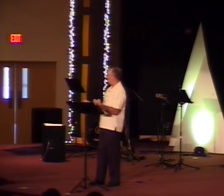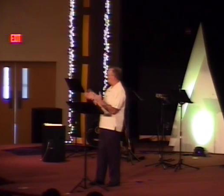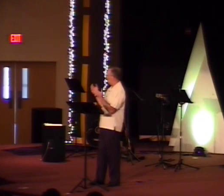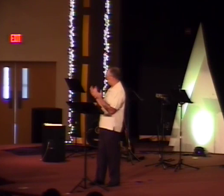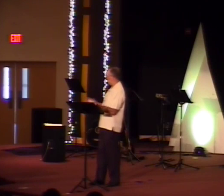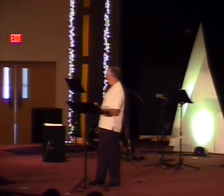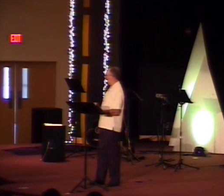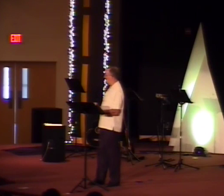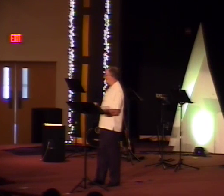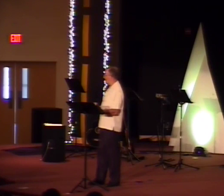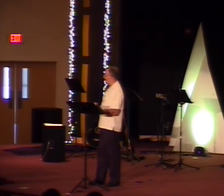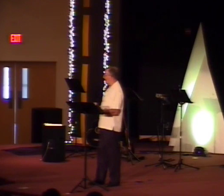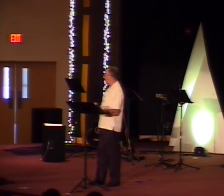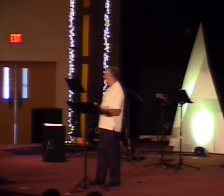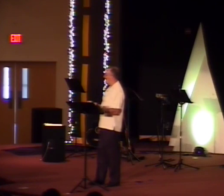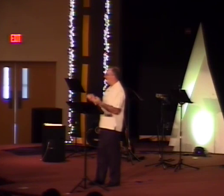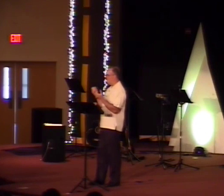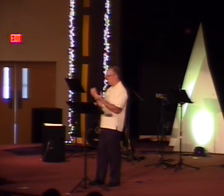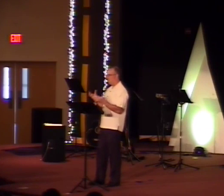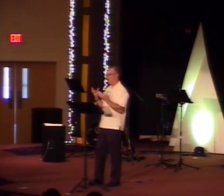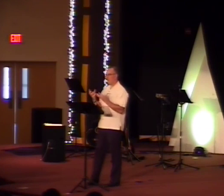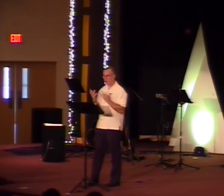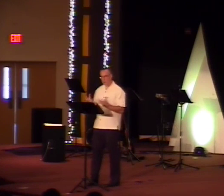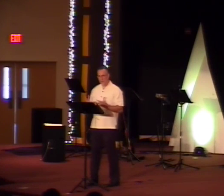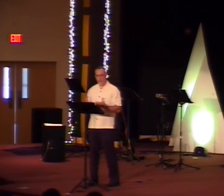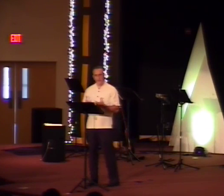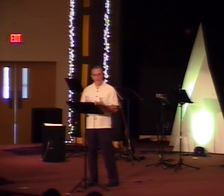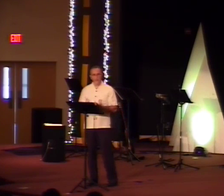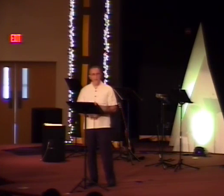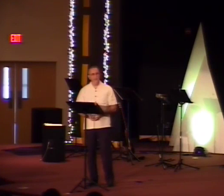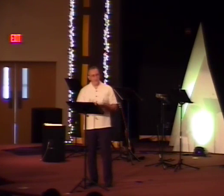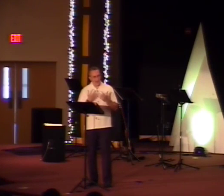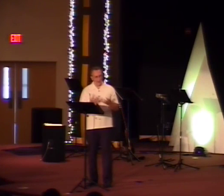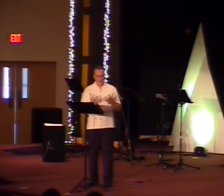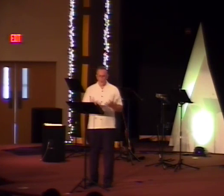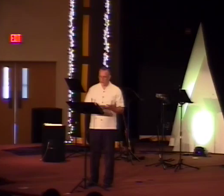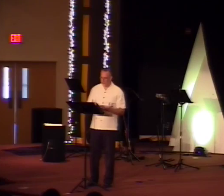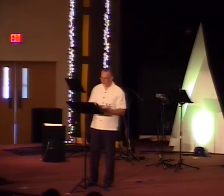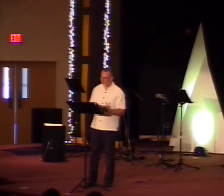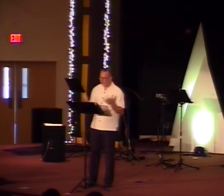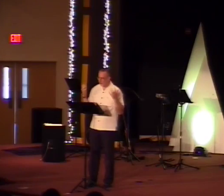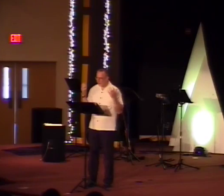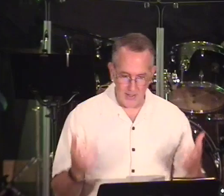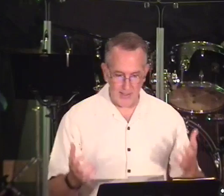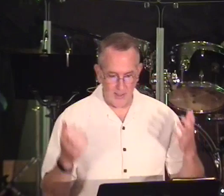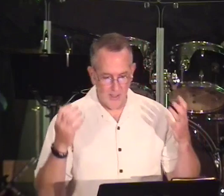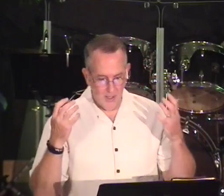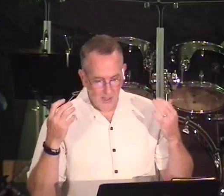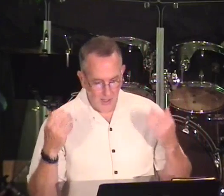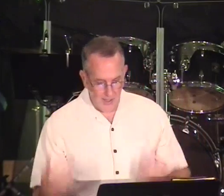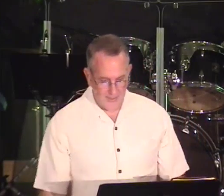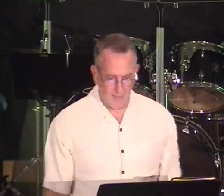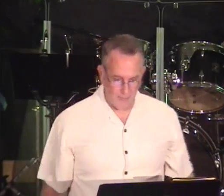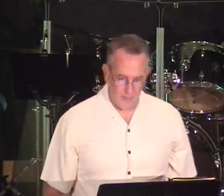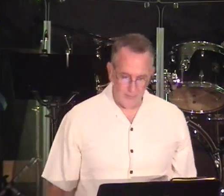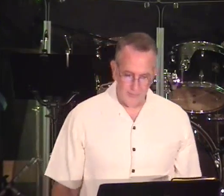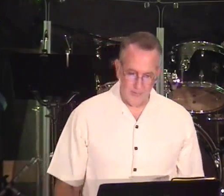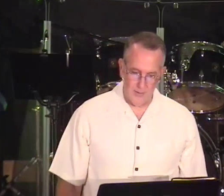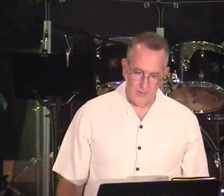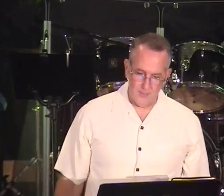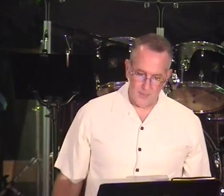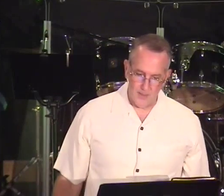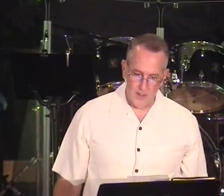that bridge is to serve. To serve our community, to get out into our community and make a